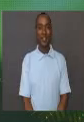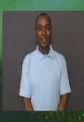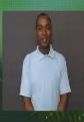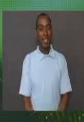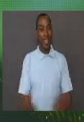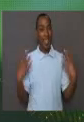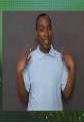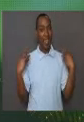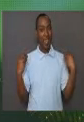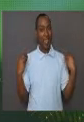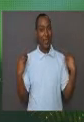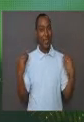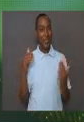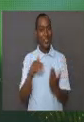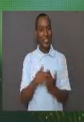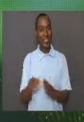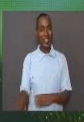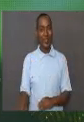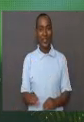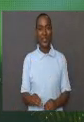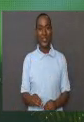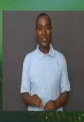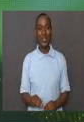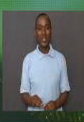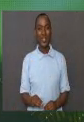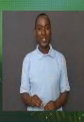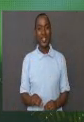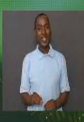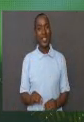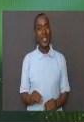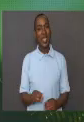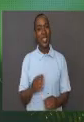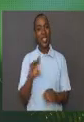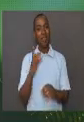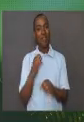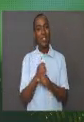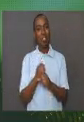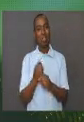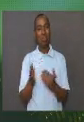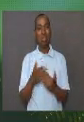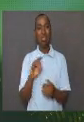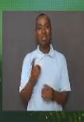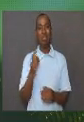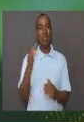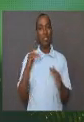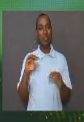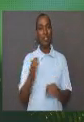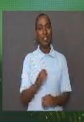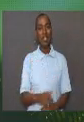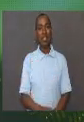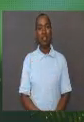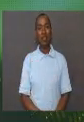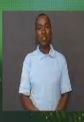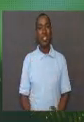Hello again, everyone. I hope you enjoyed that activity. Let us review